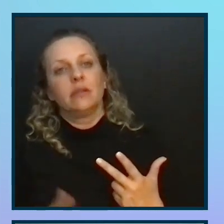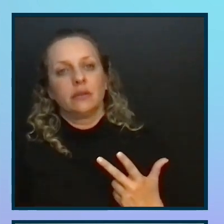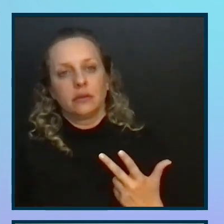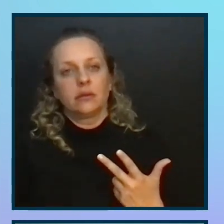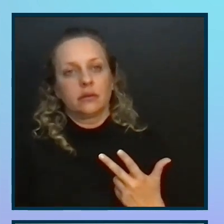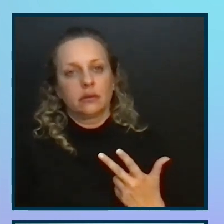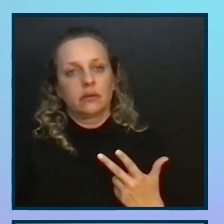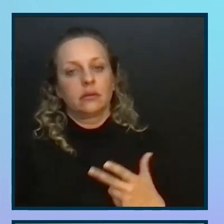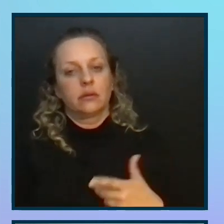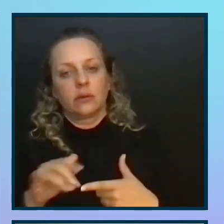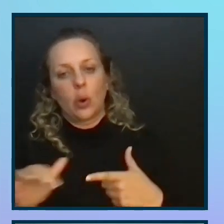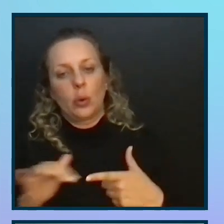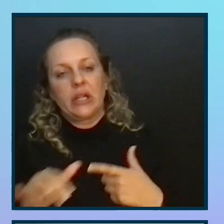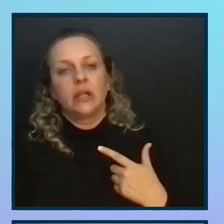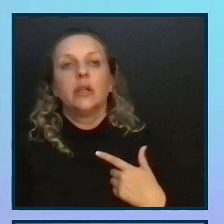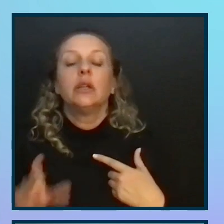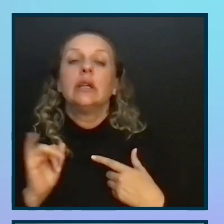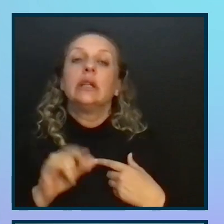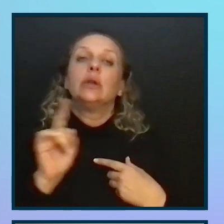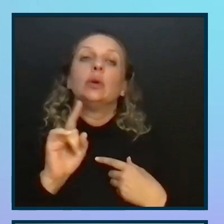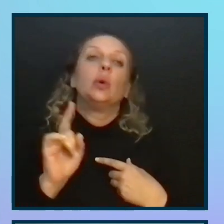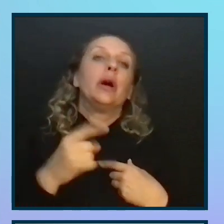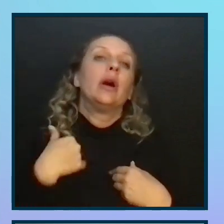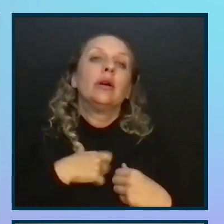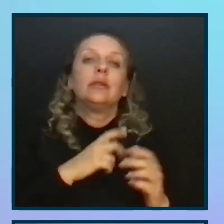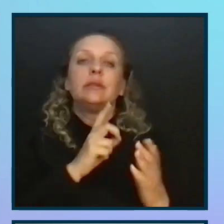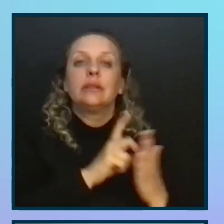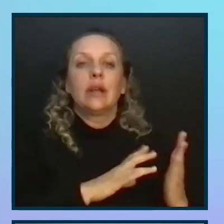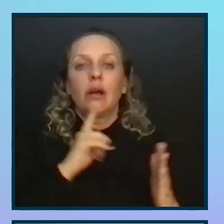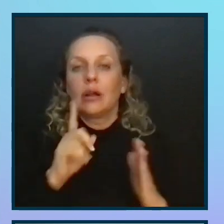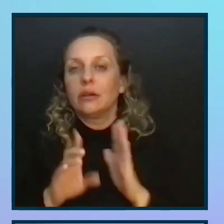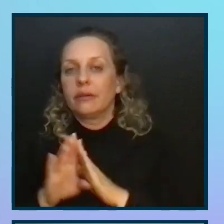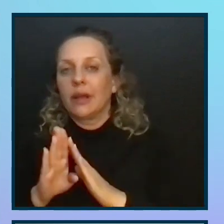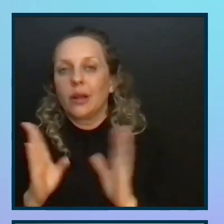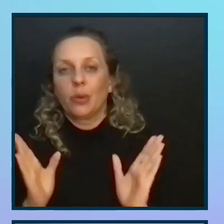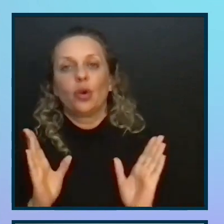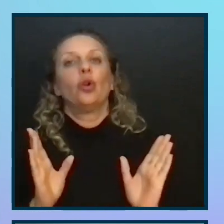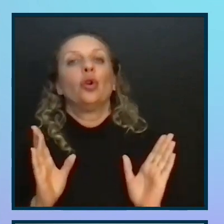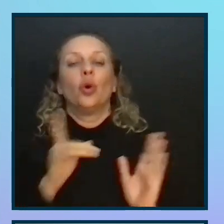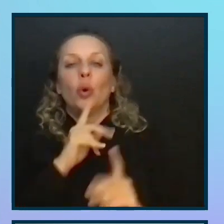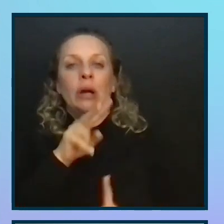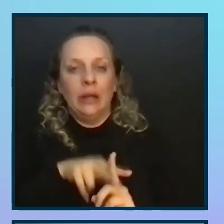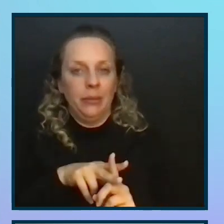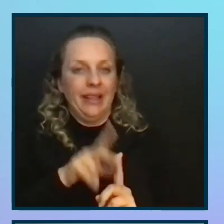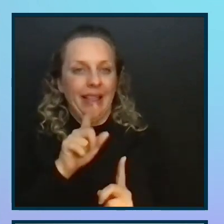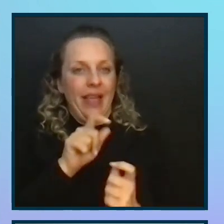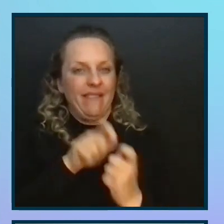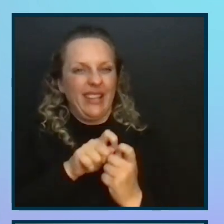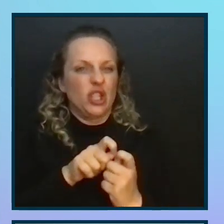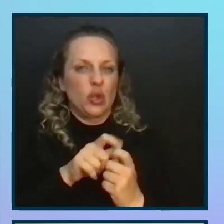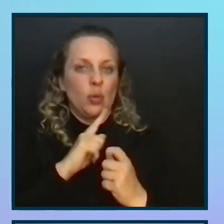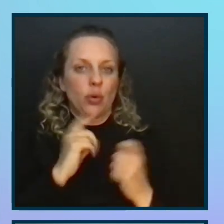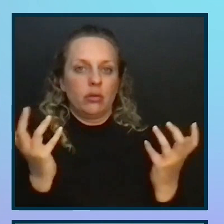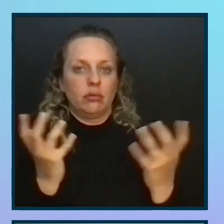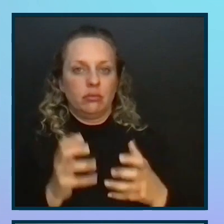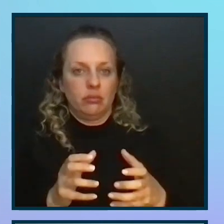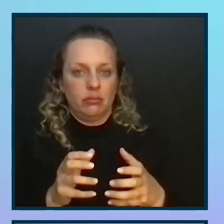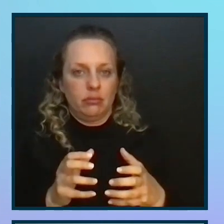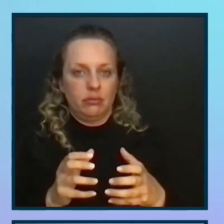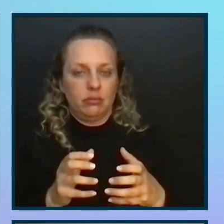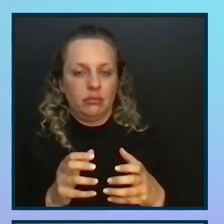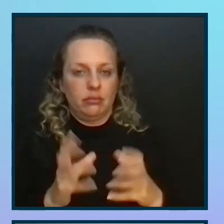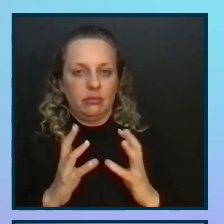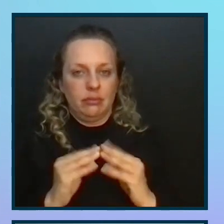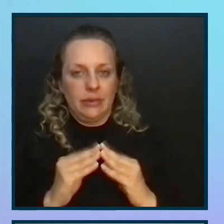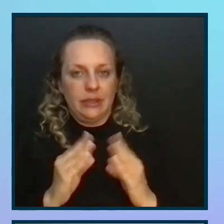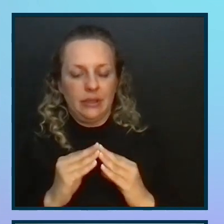So this is where the designers and developer who is implementing said feature will get together